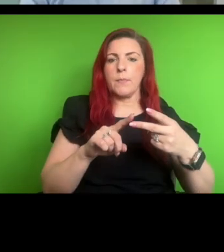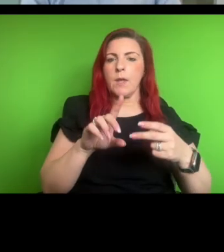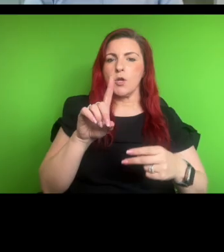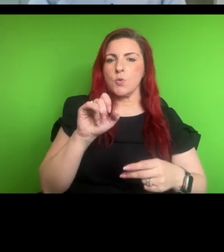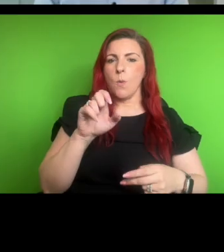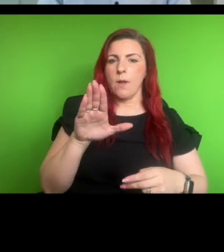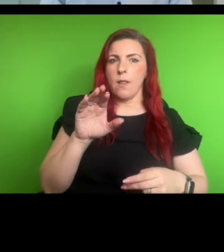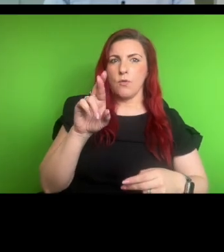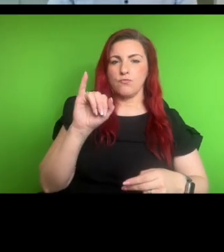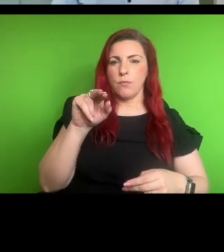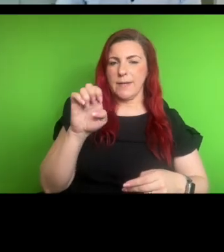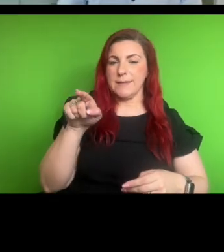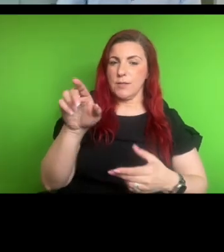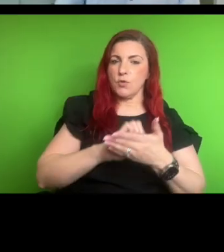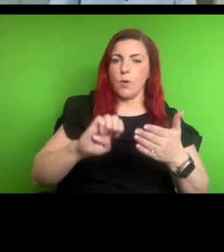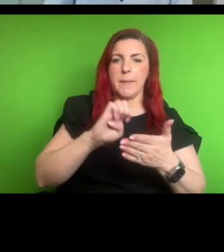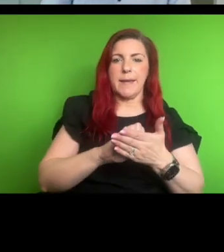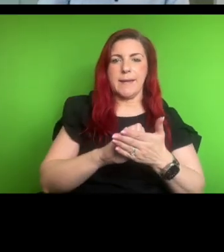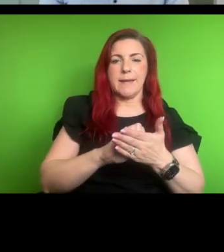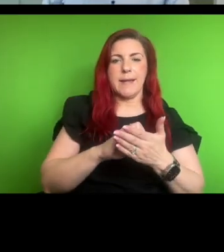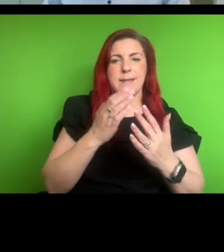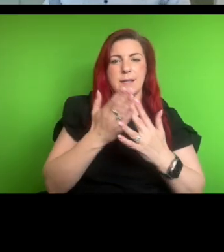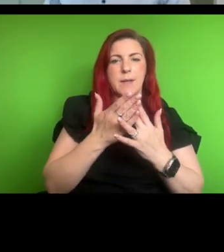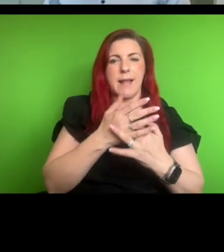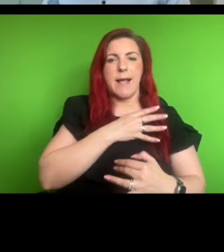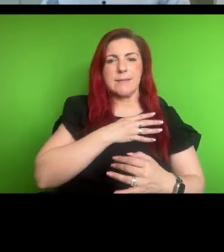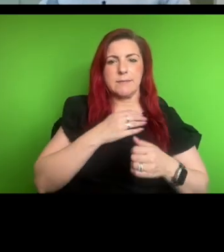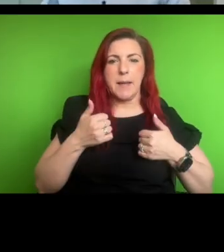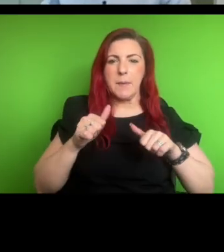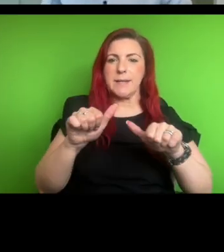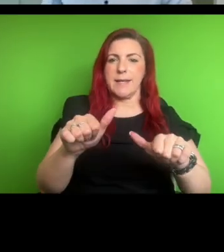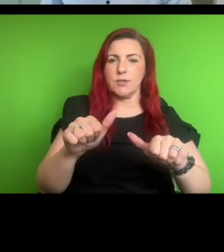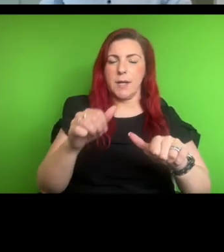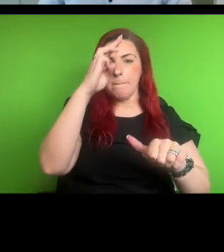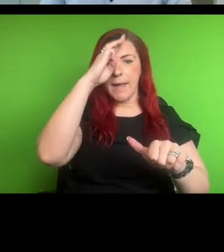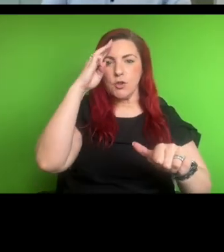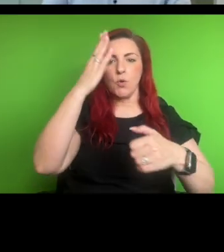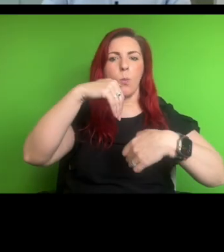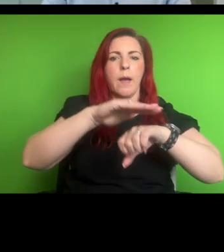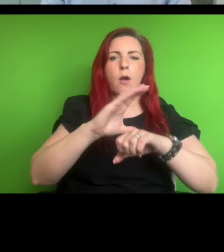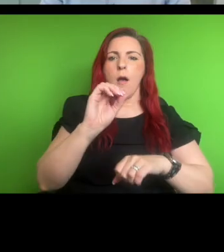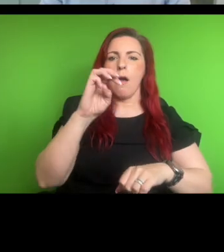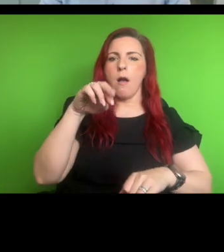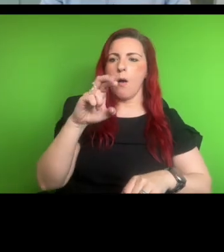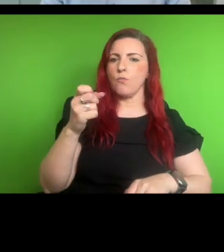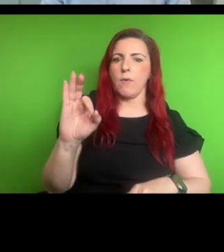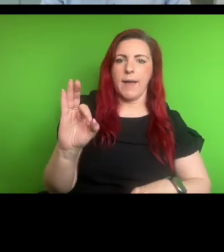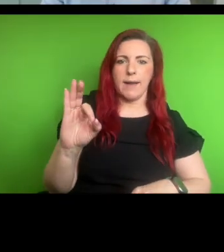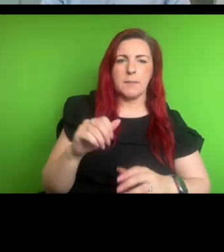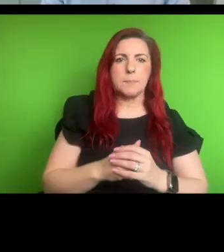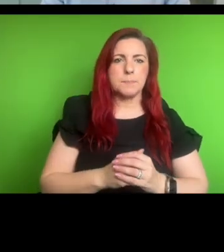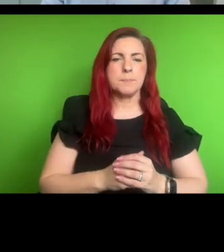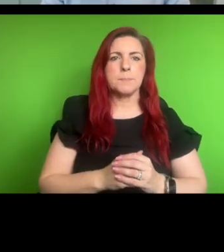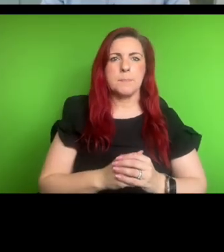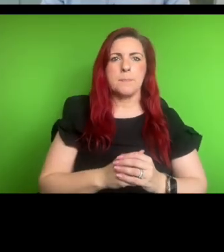Act implementation manager in Comreg. We switched off the chat function